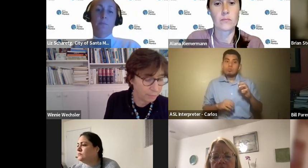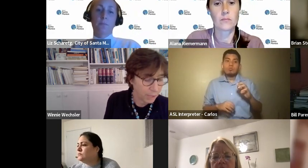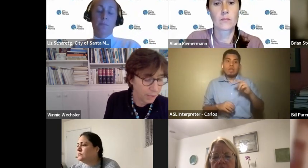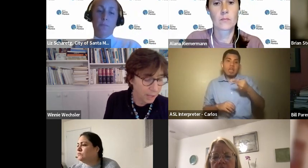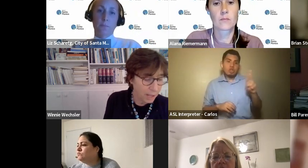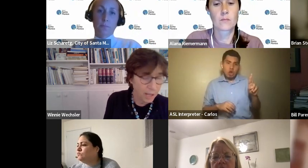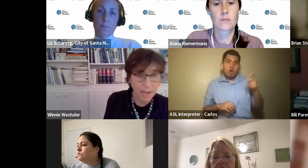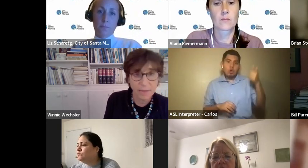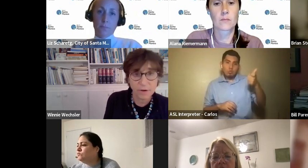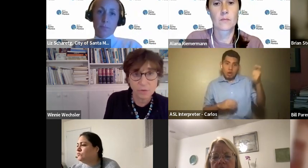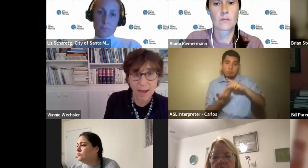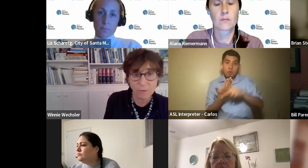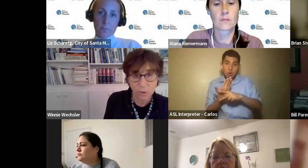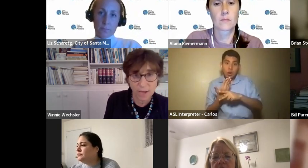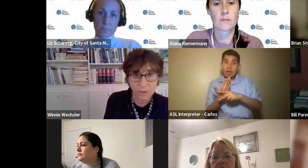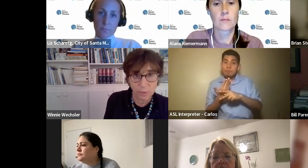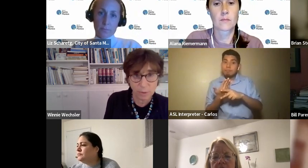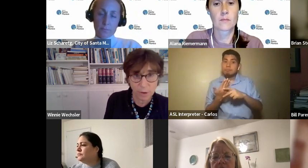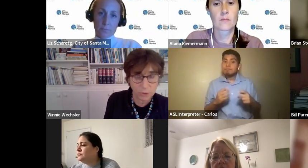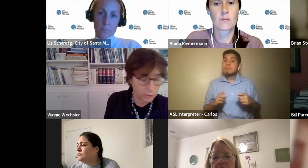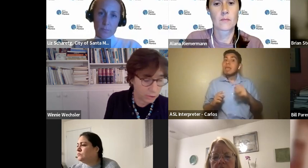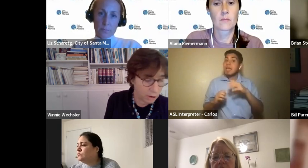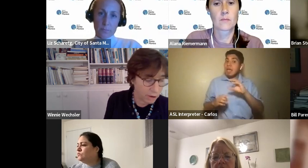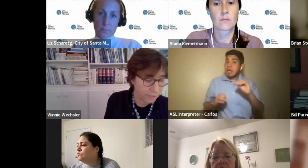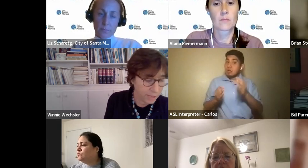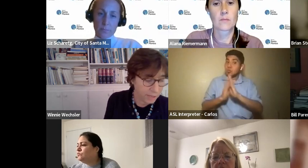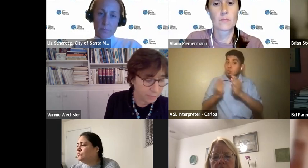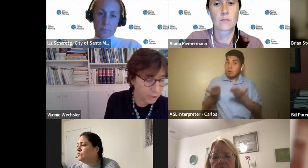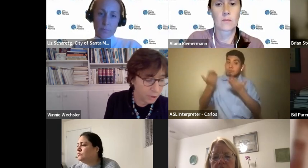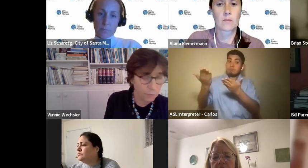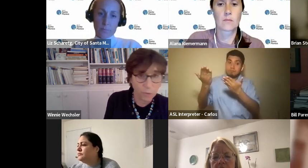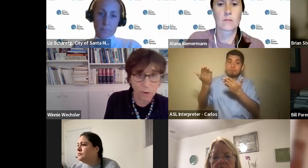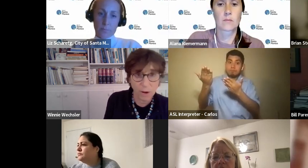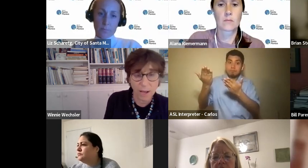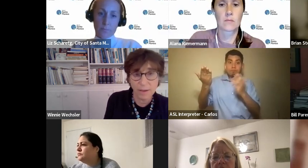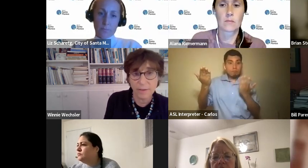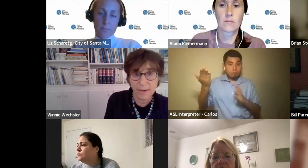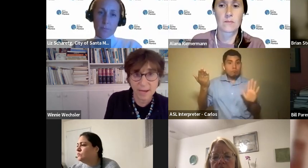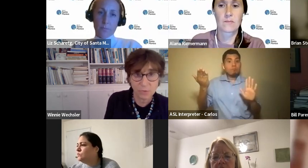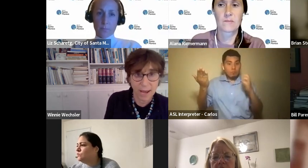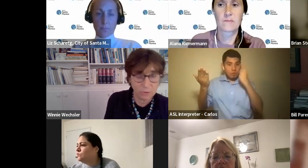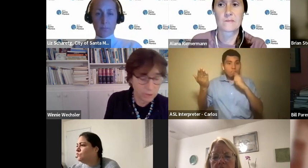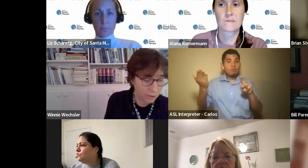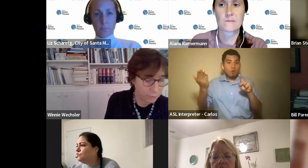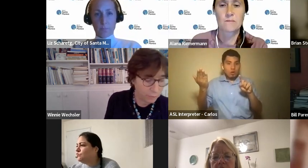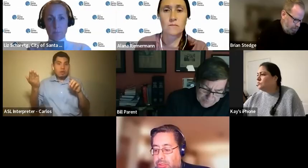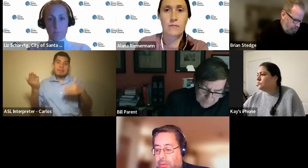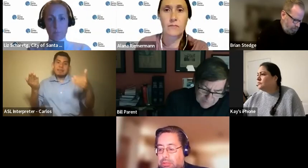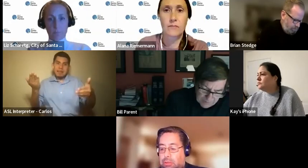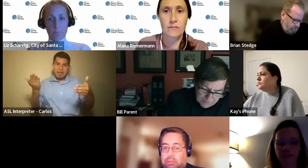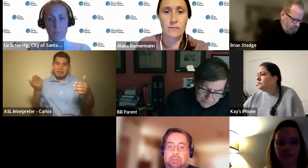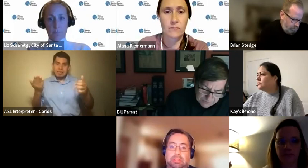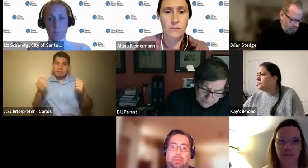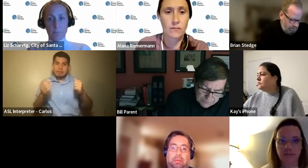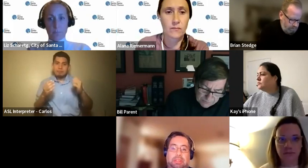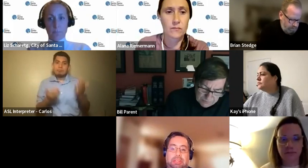Program and their draft request for proposal or RFP for the next round of proposals